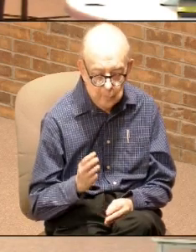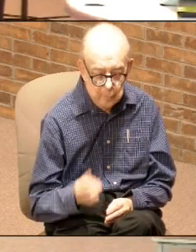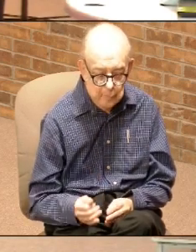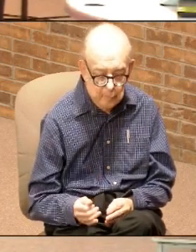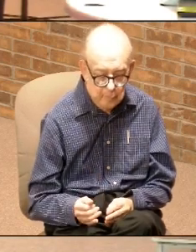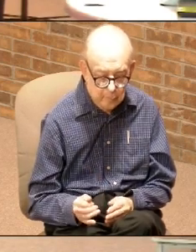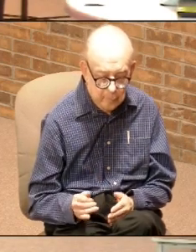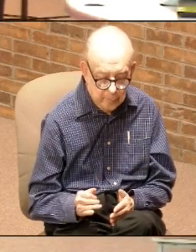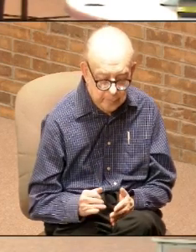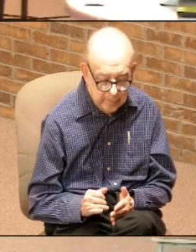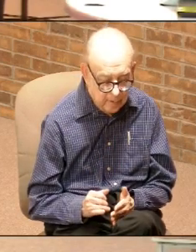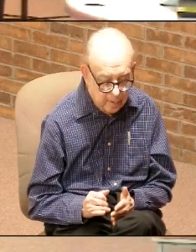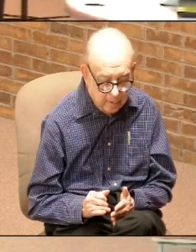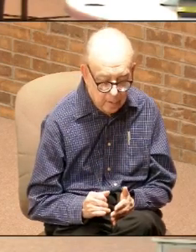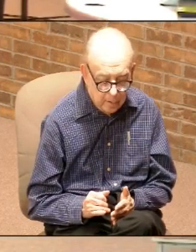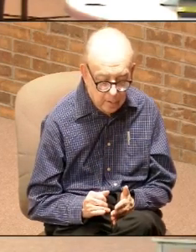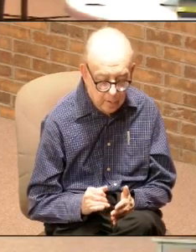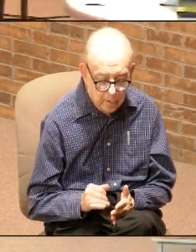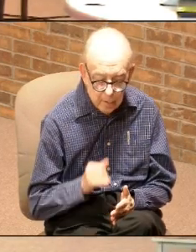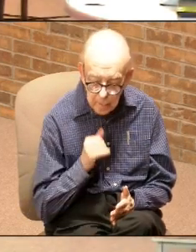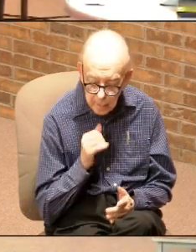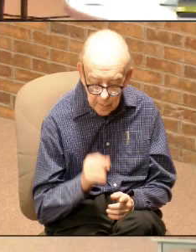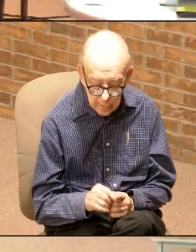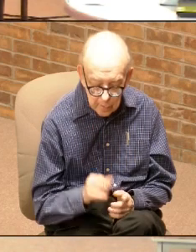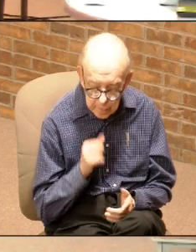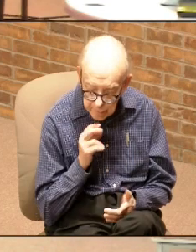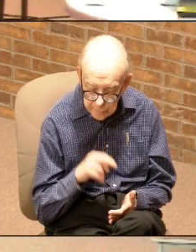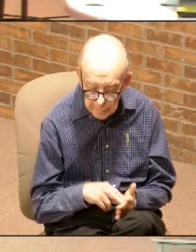Because that is not what that word means.